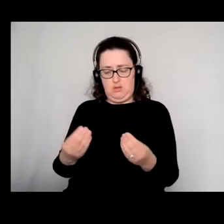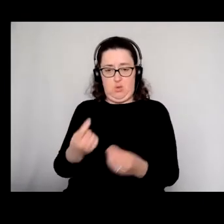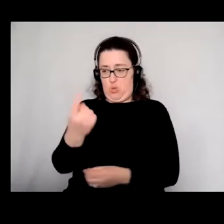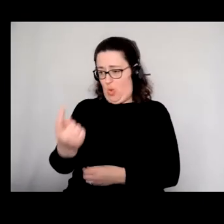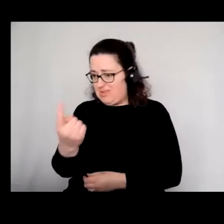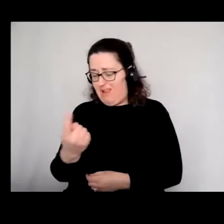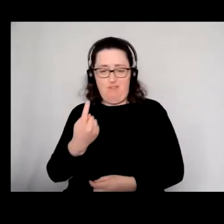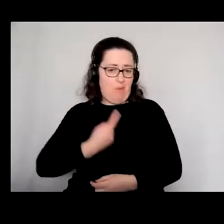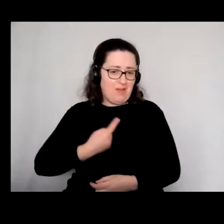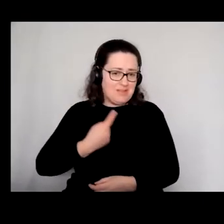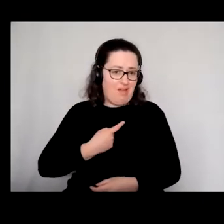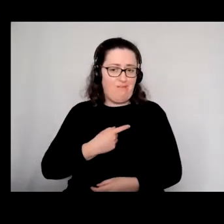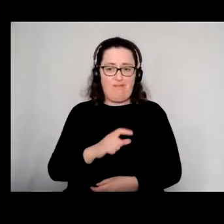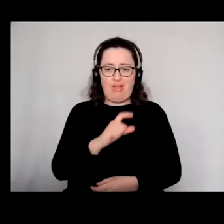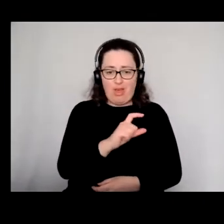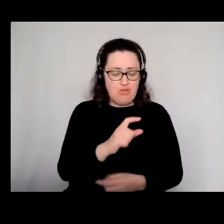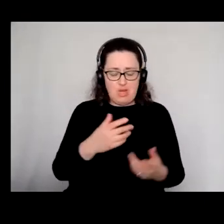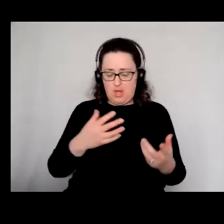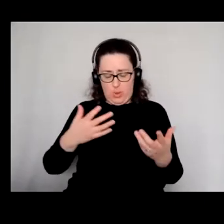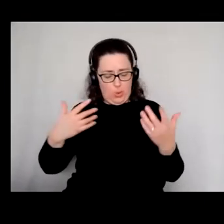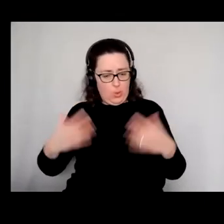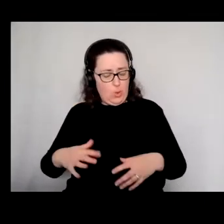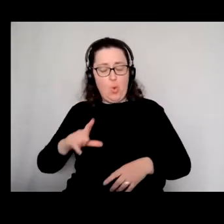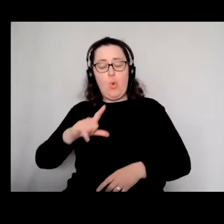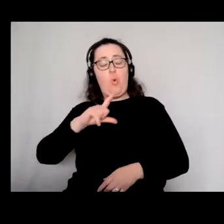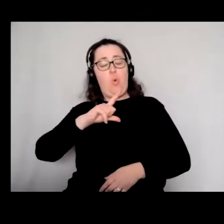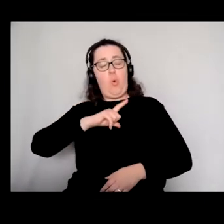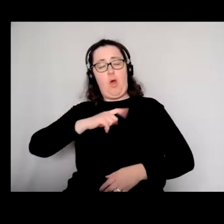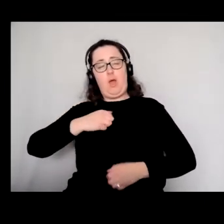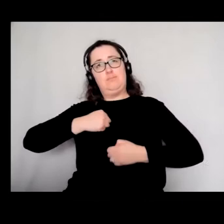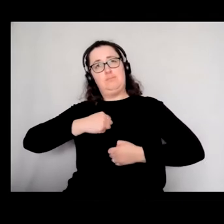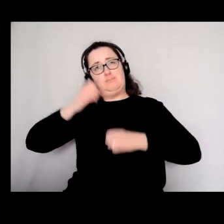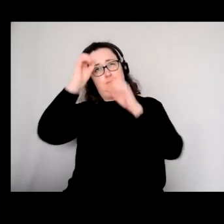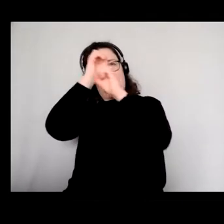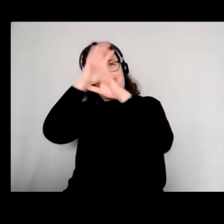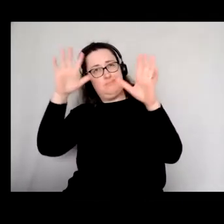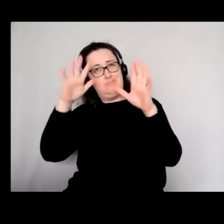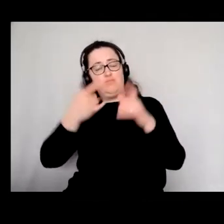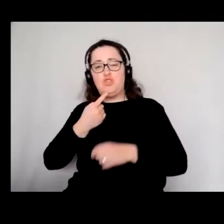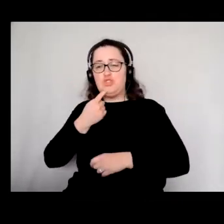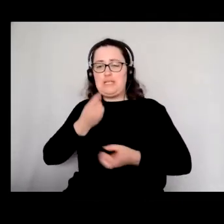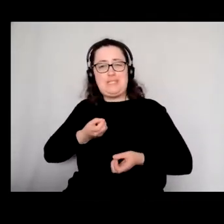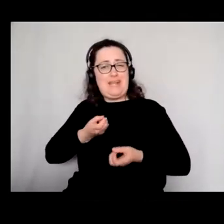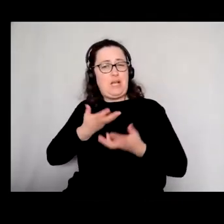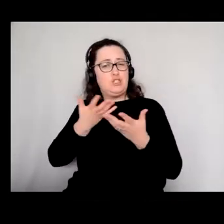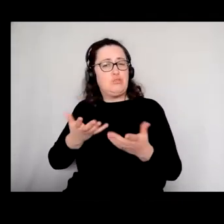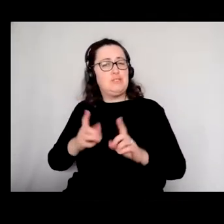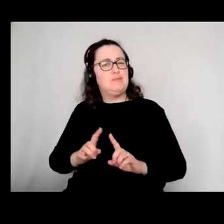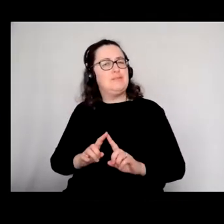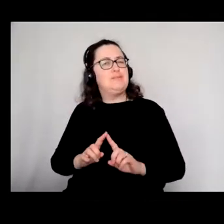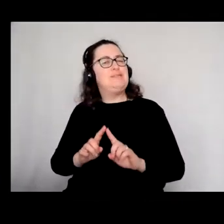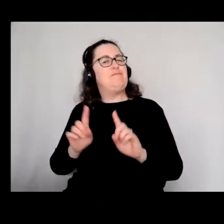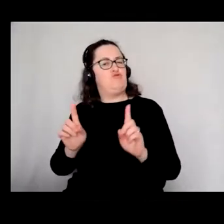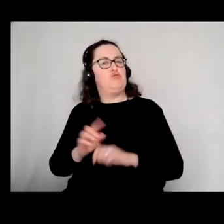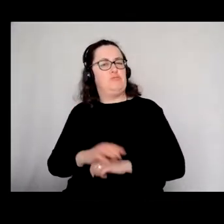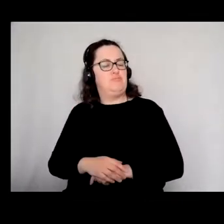know, yourself, myself and Catherine, because we were able to express our thoughts and our suggestions in a way